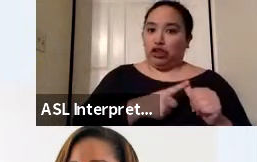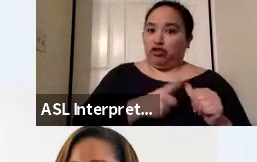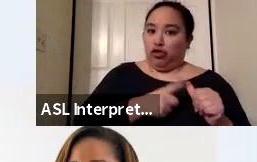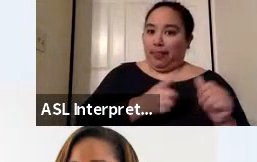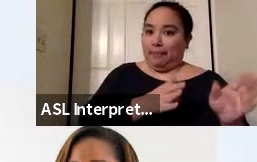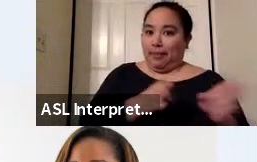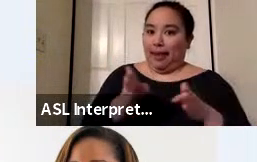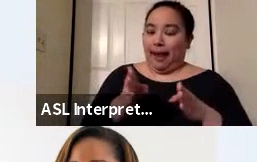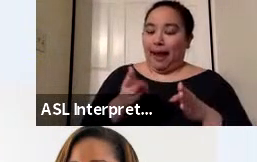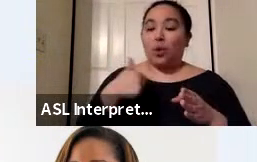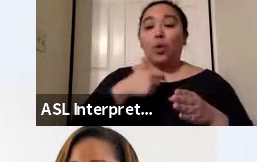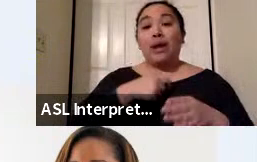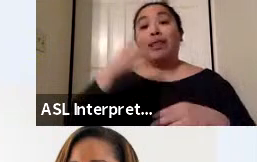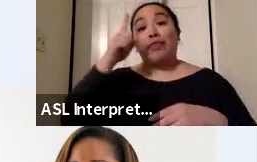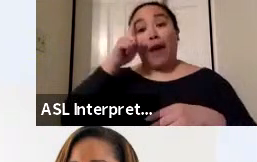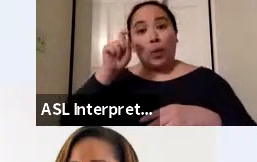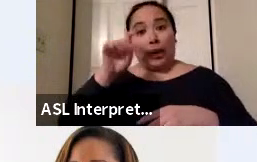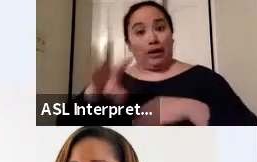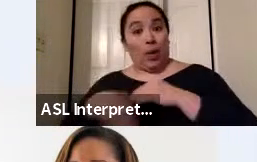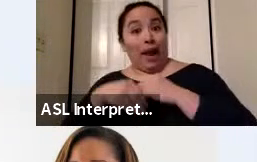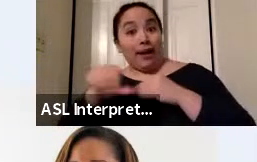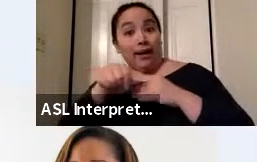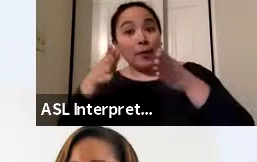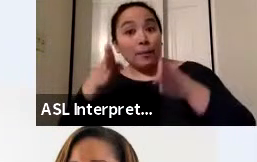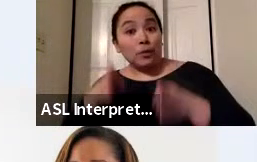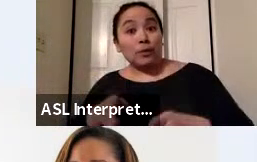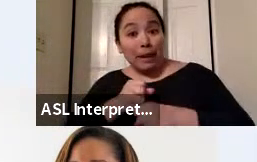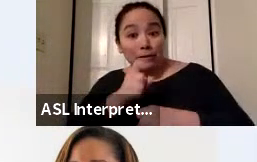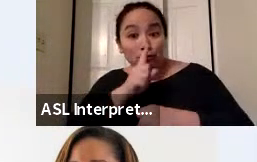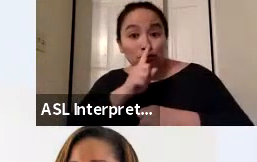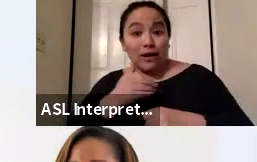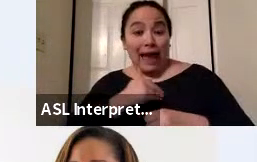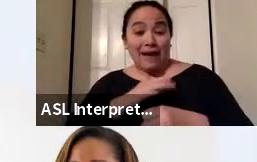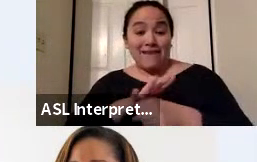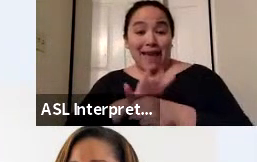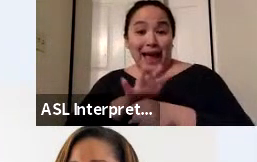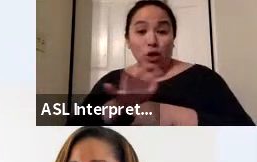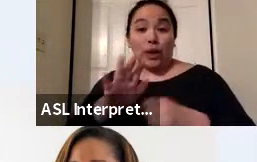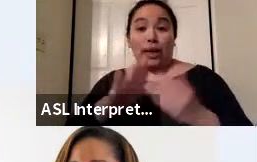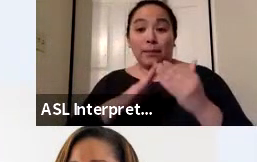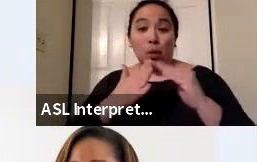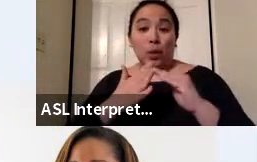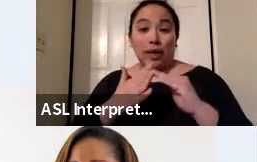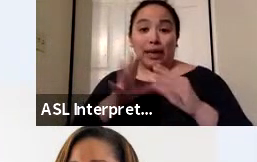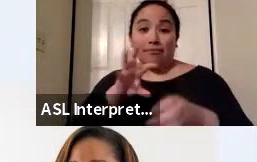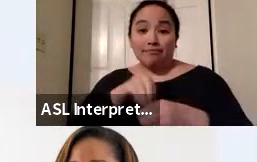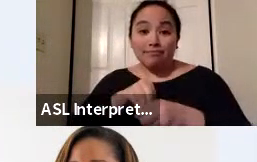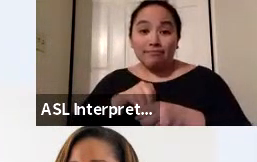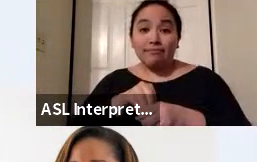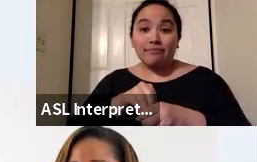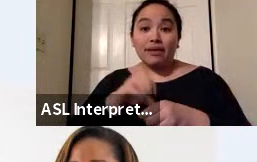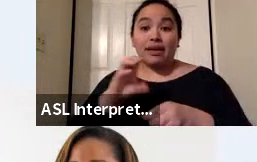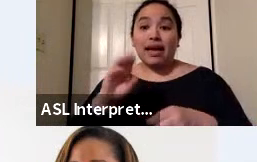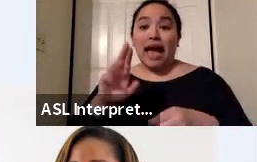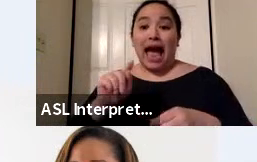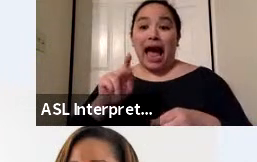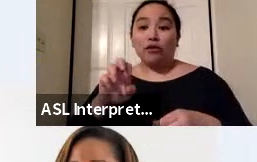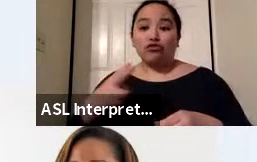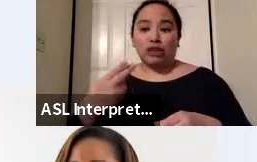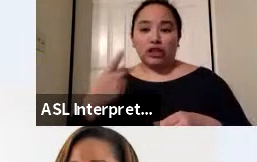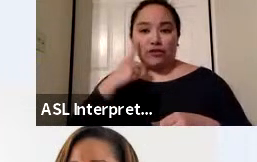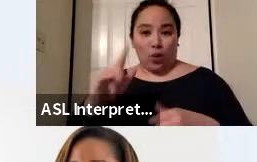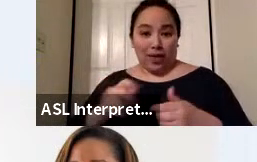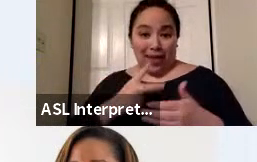And we felt we needed to do that to ensure that there was adequate community engagement and outreach across the